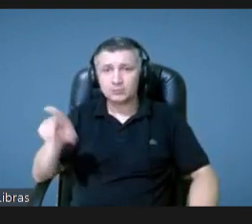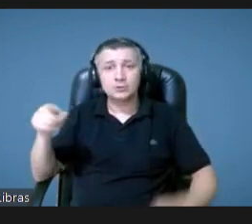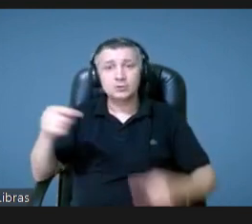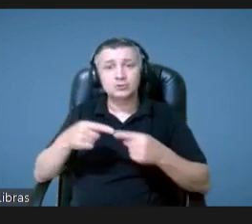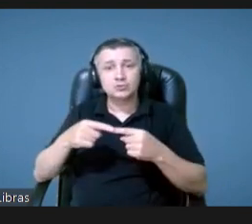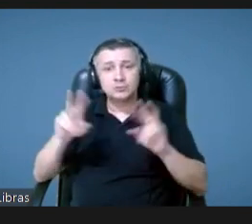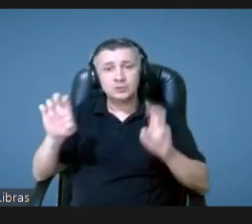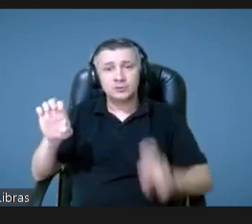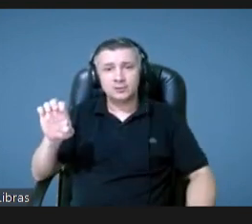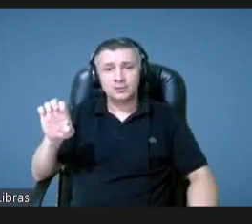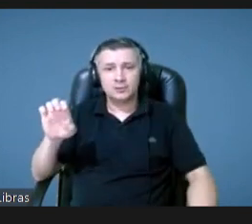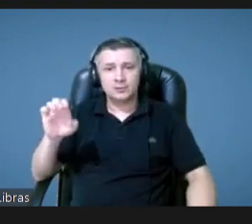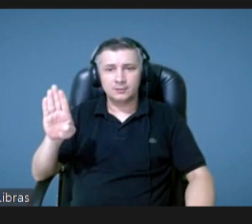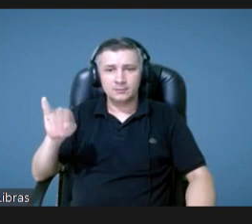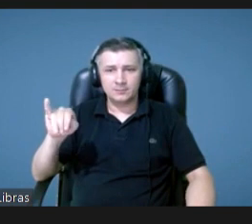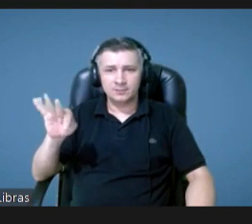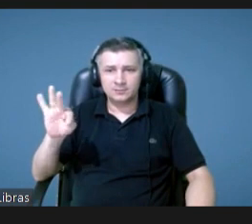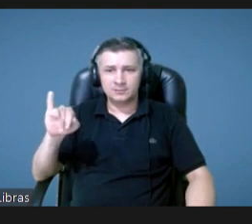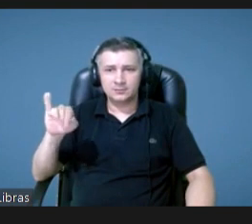reduced